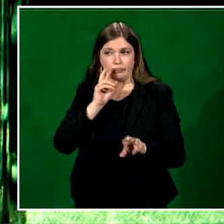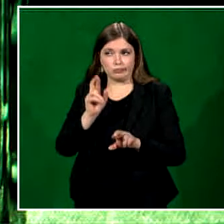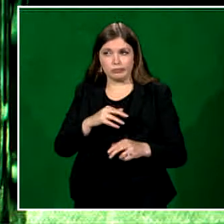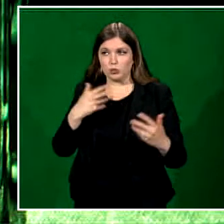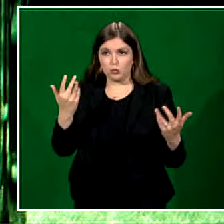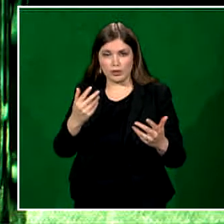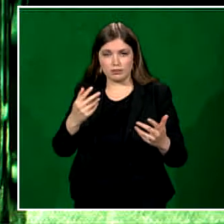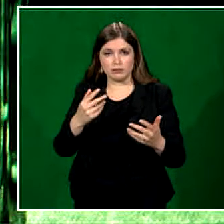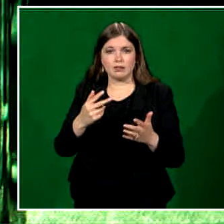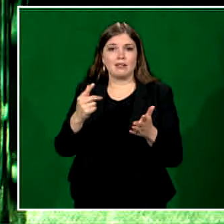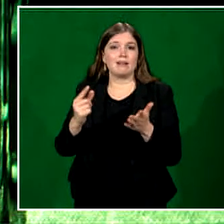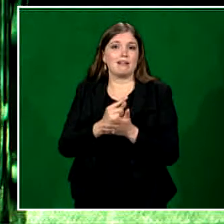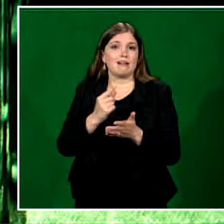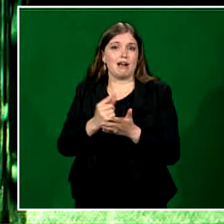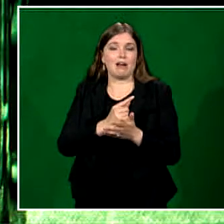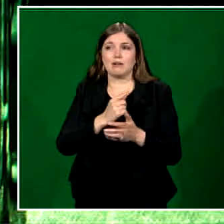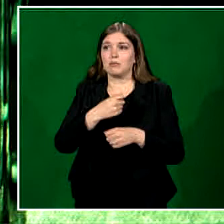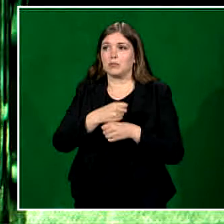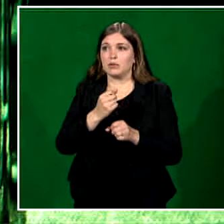about